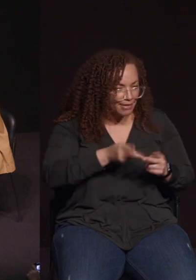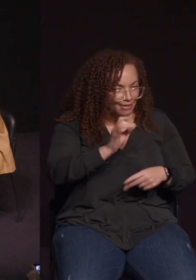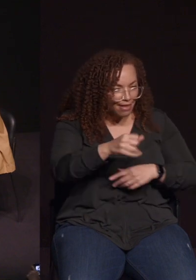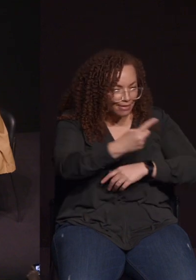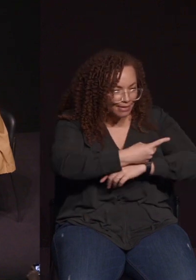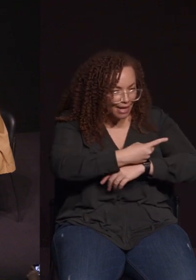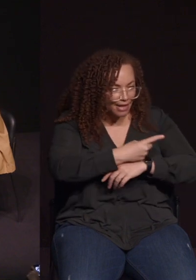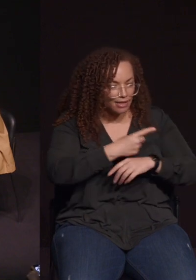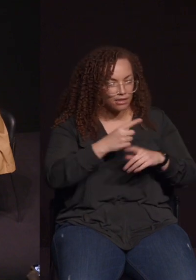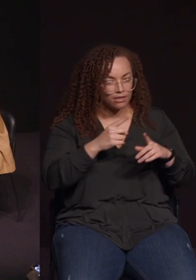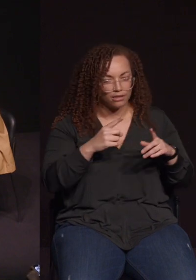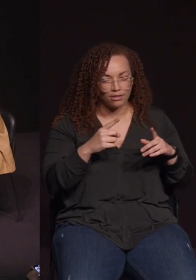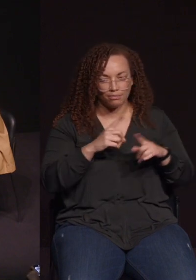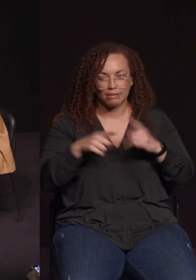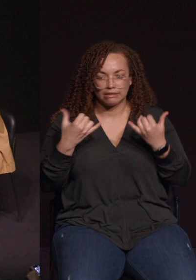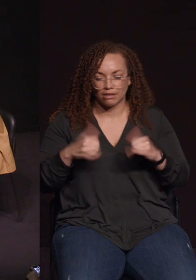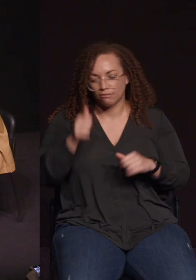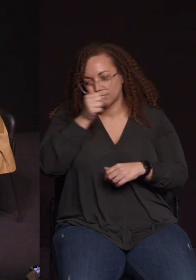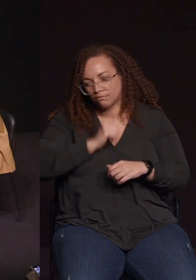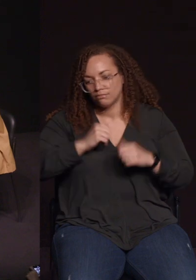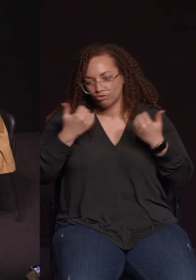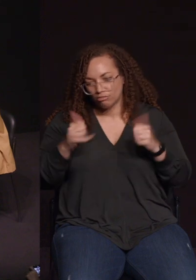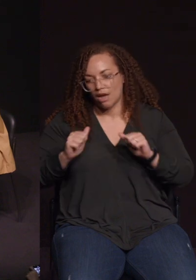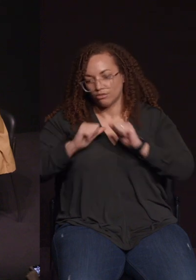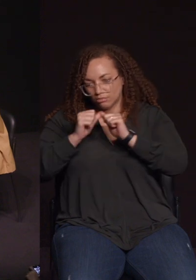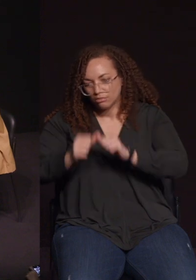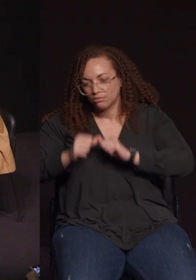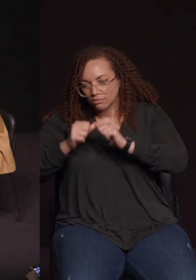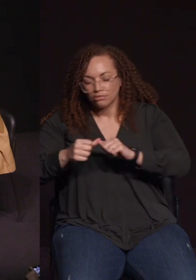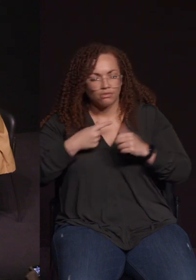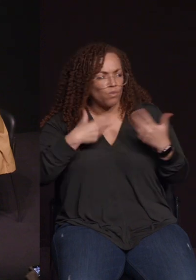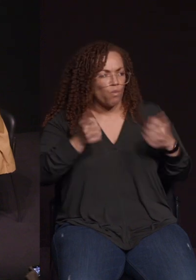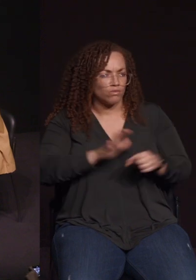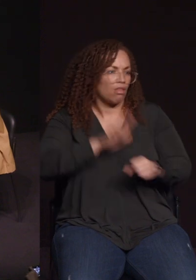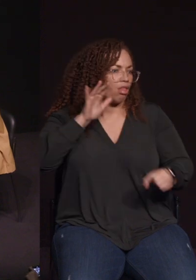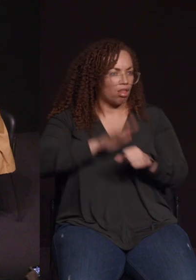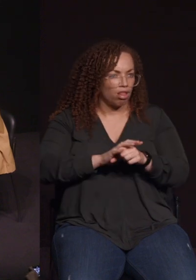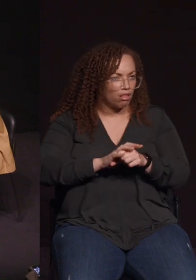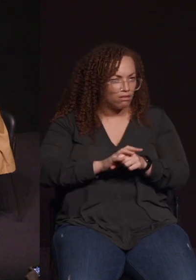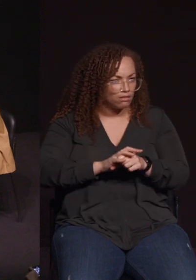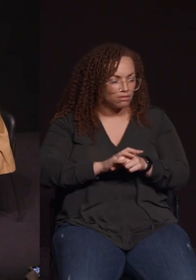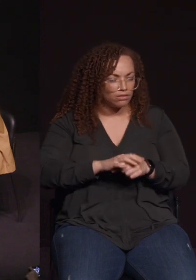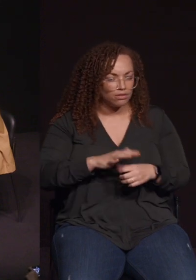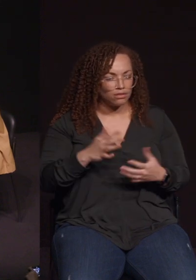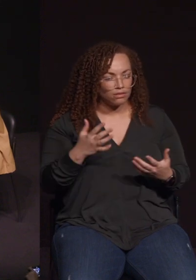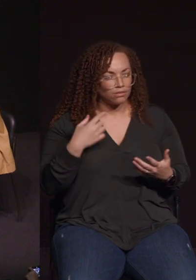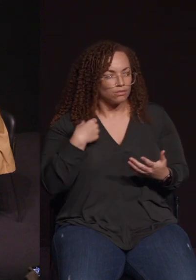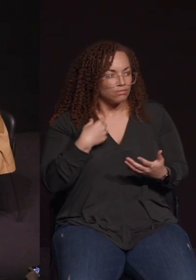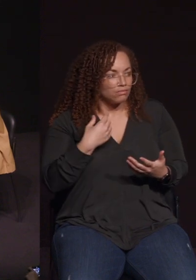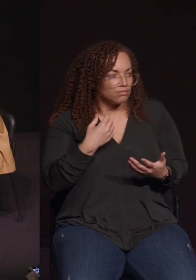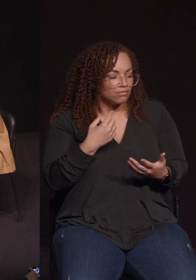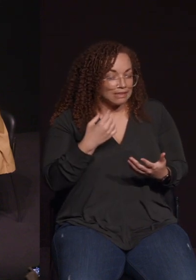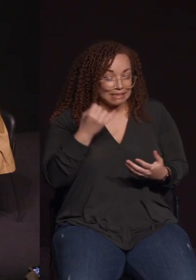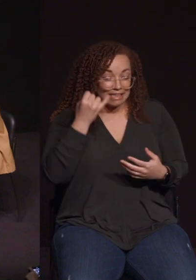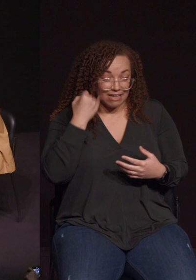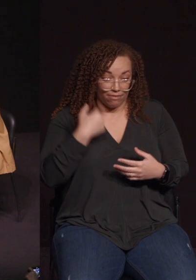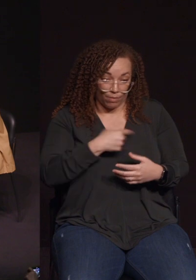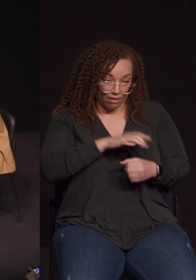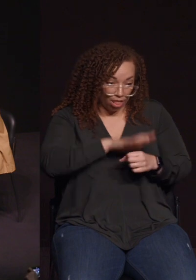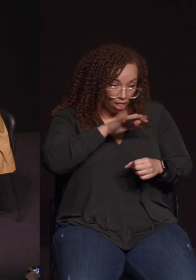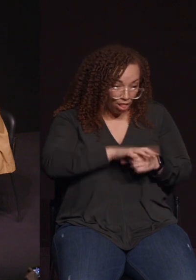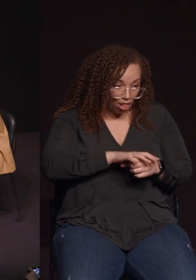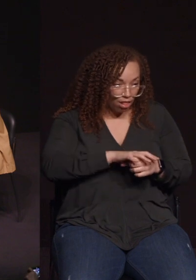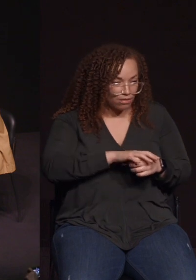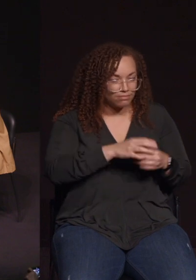trying to, because I don't want to spaz out, you know what I'm saying. Then the mission, we lose, you know. And I don't want them to win, you